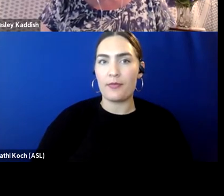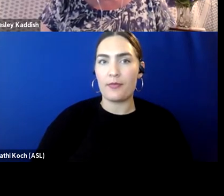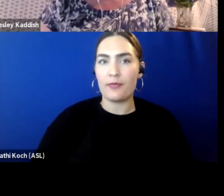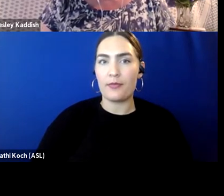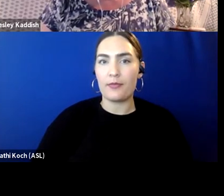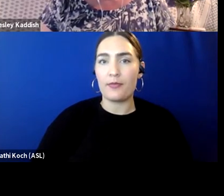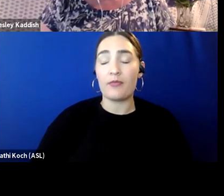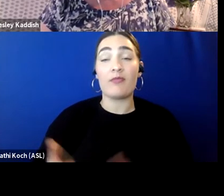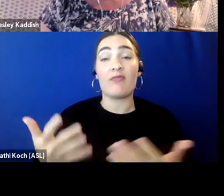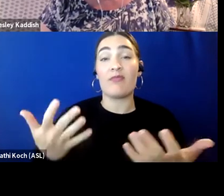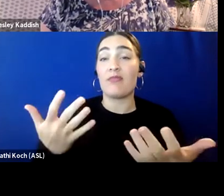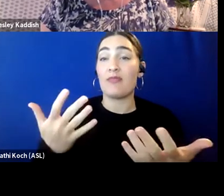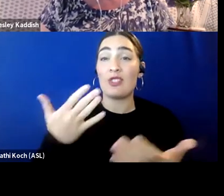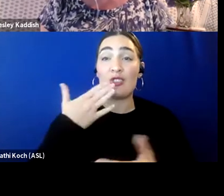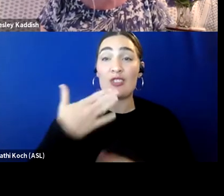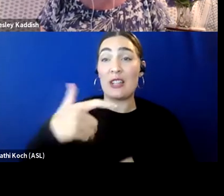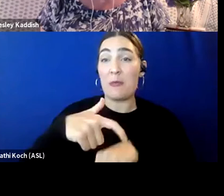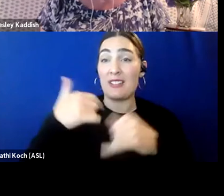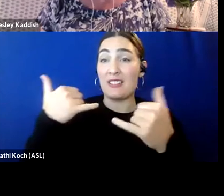And that's a good time to turn it over to